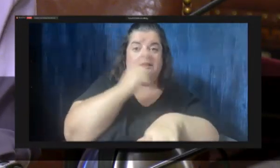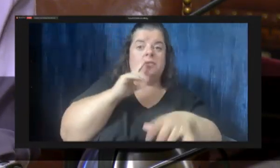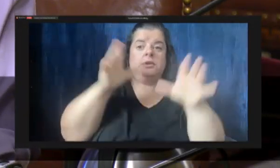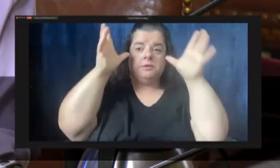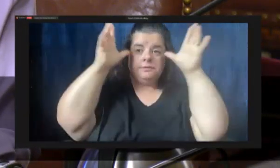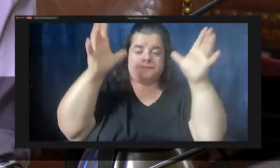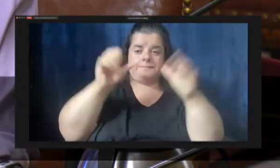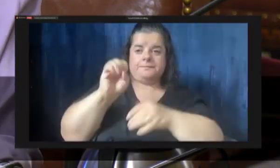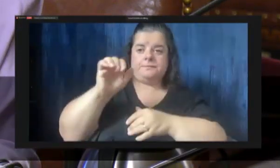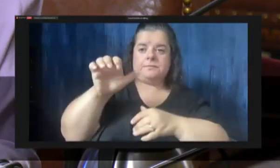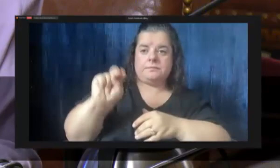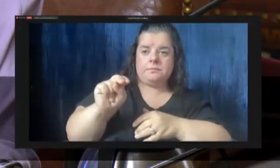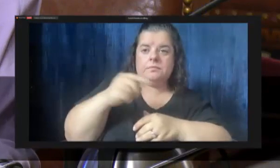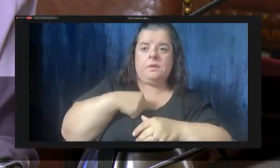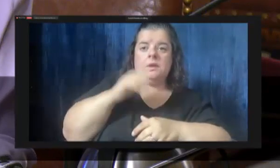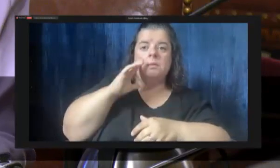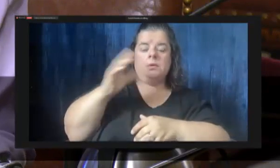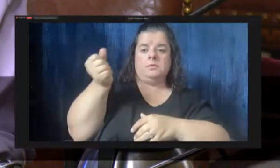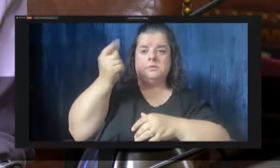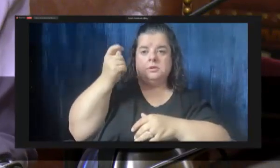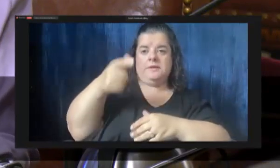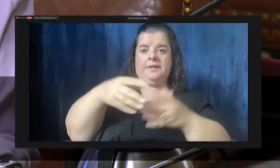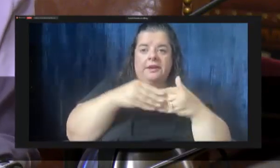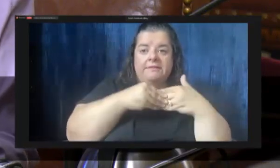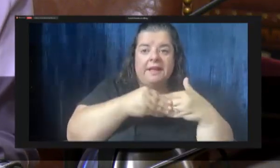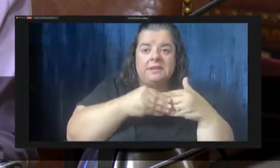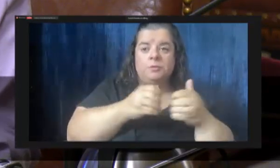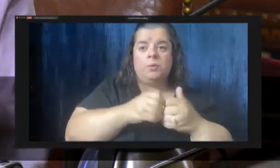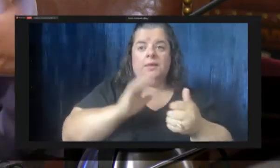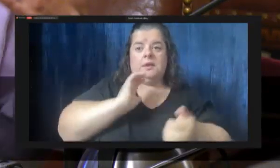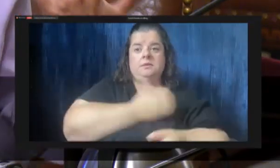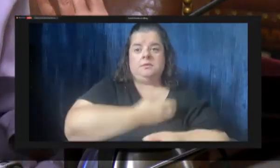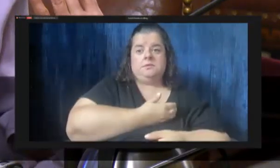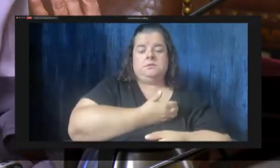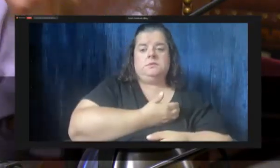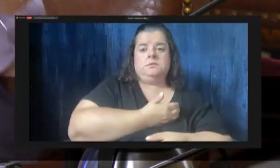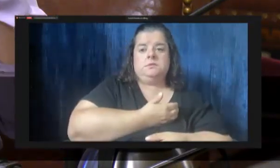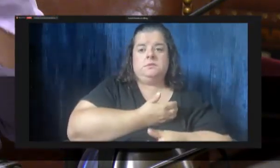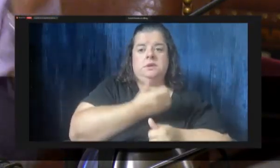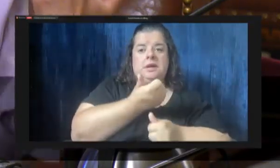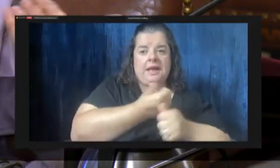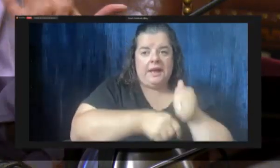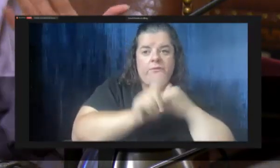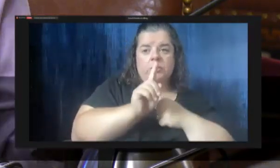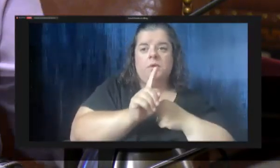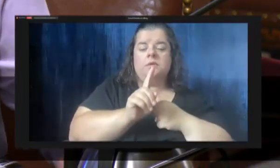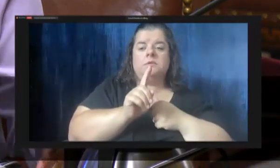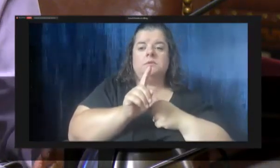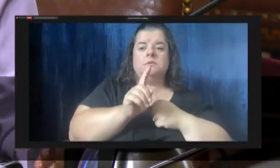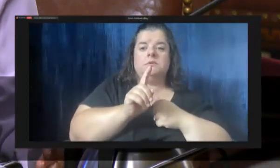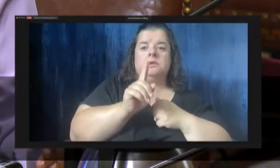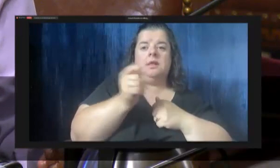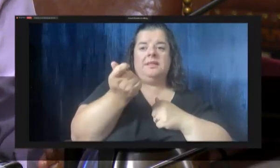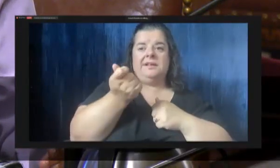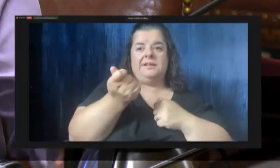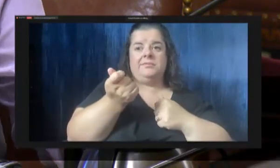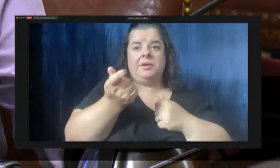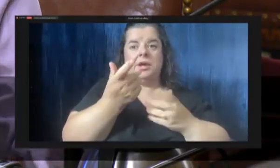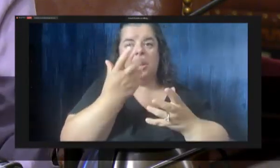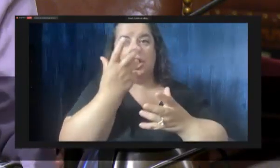share, they were flexible with us. They're, everyone was sort of gone when they sent over the